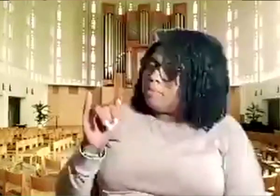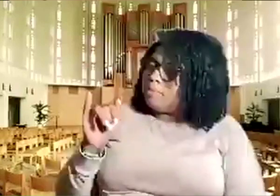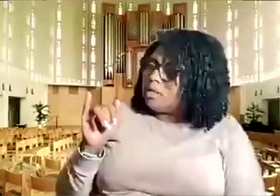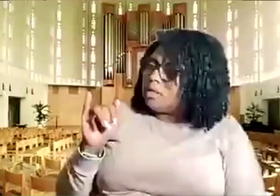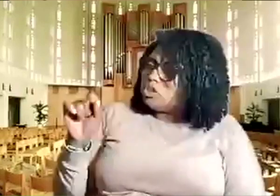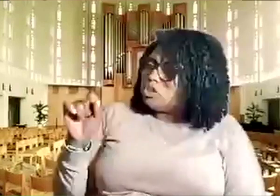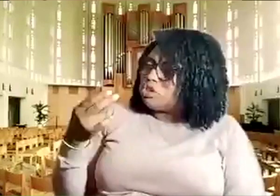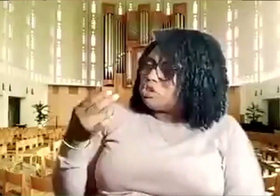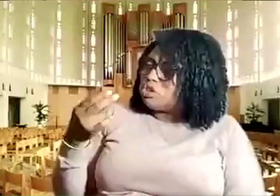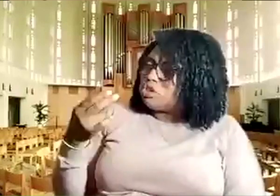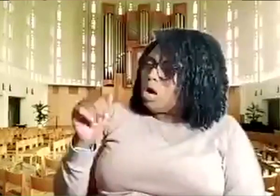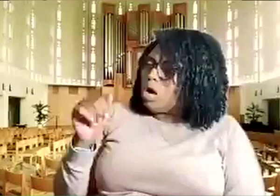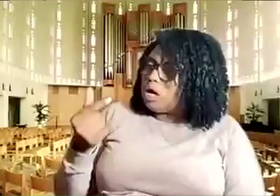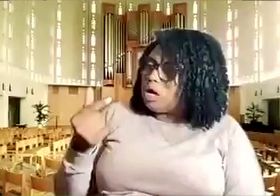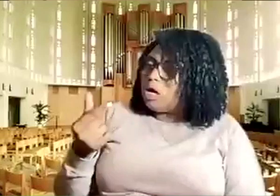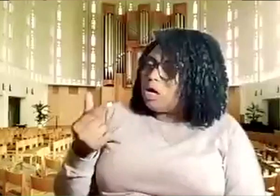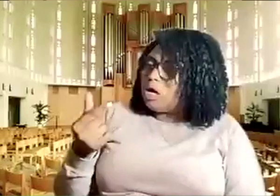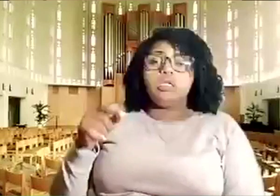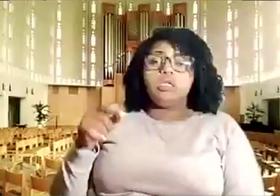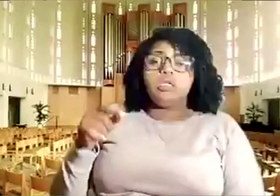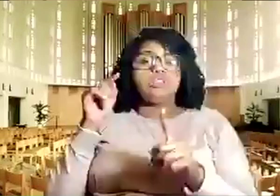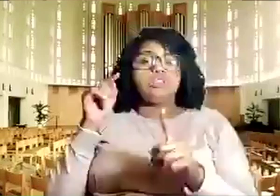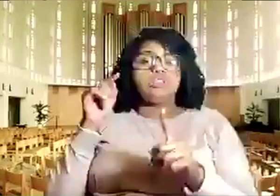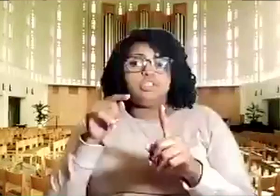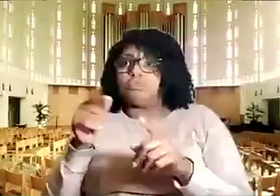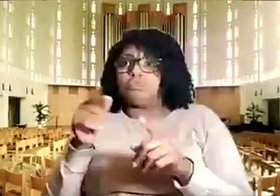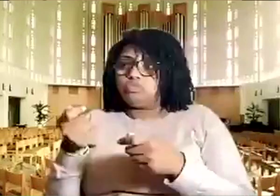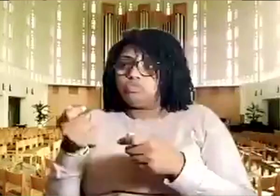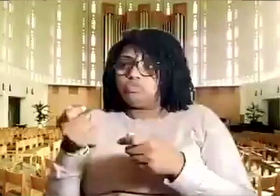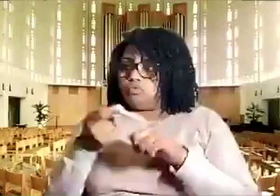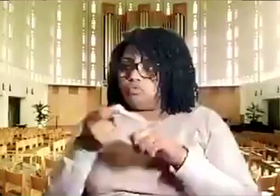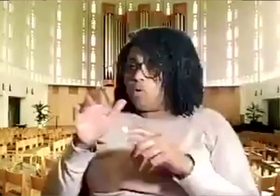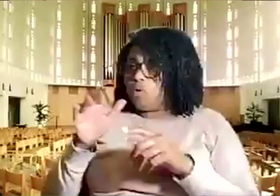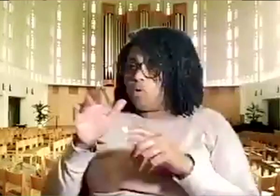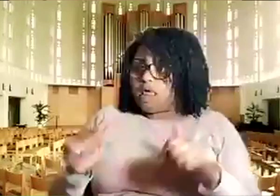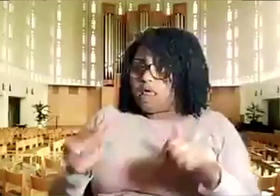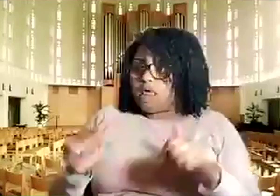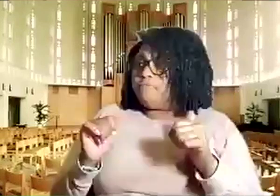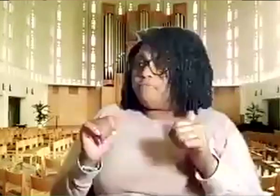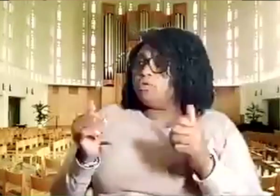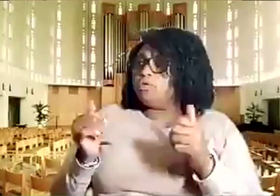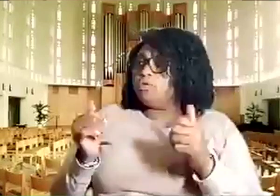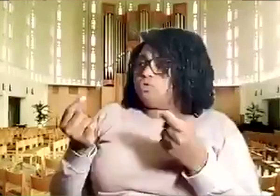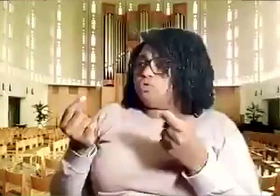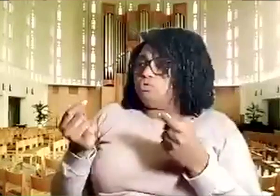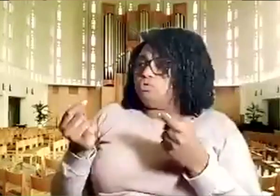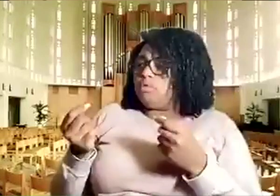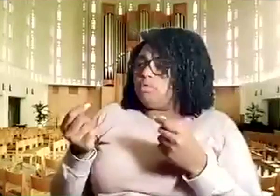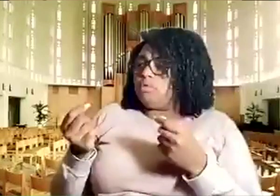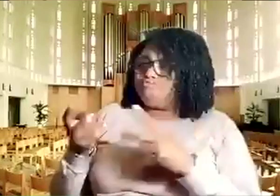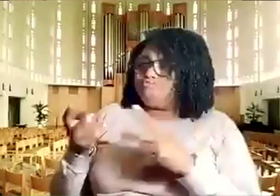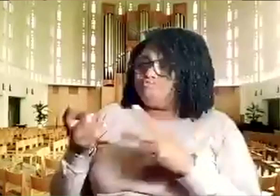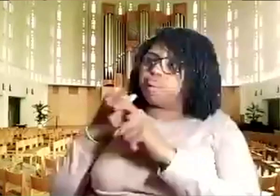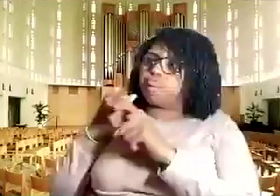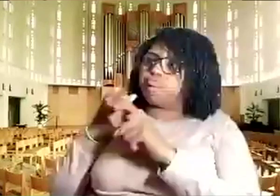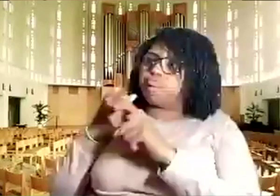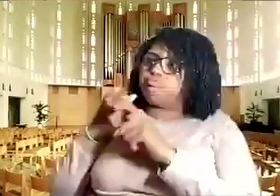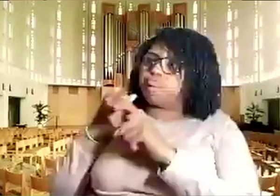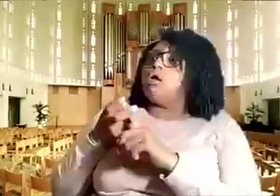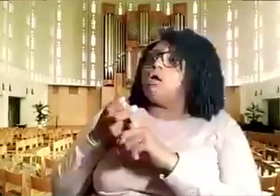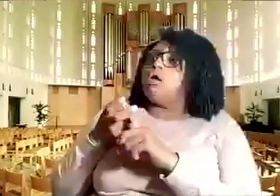weren't concerned about if she had a degree or any skills or anything. They just wanted her to be in the bed with